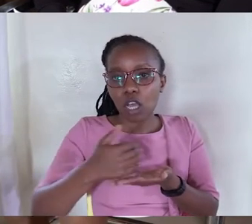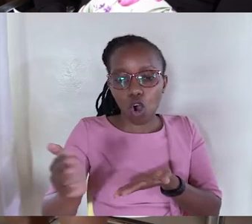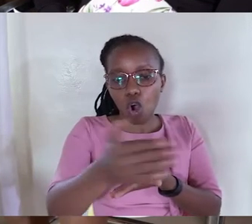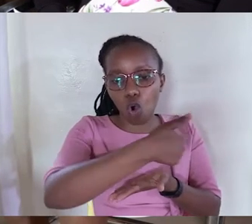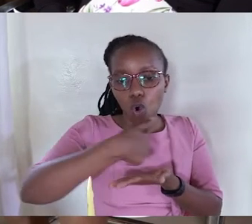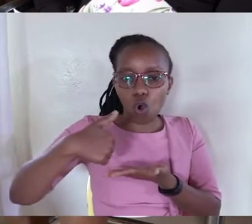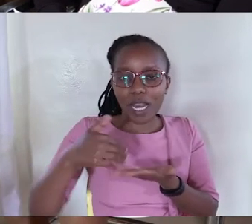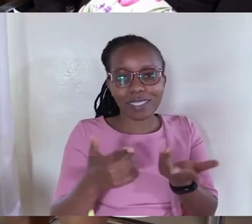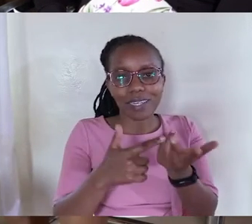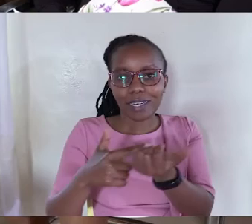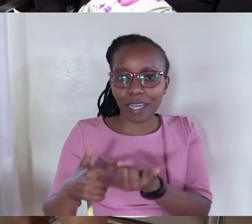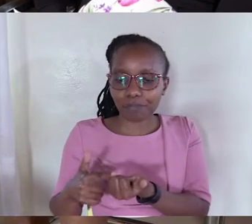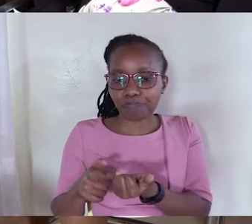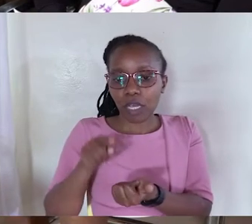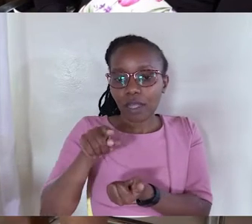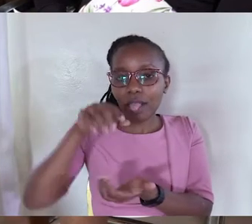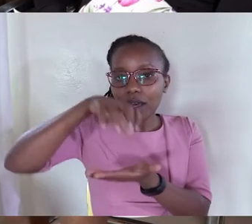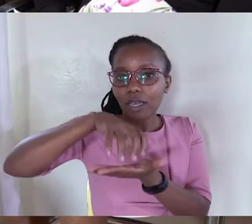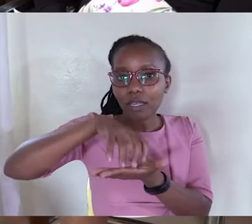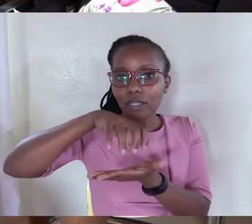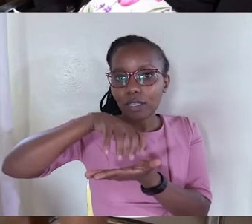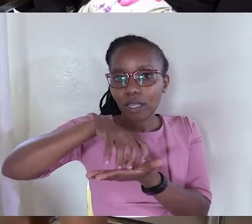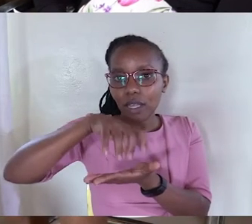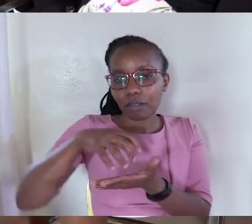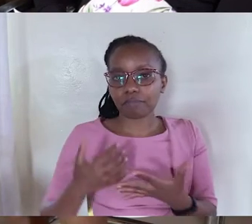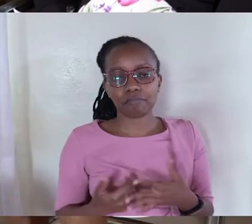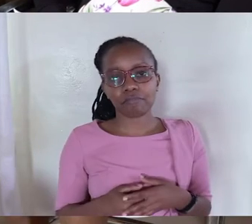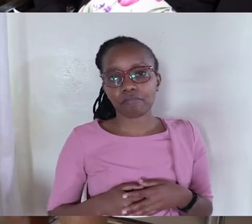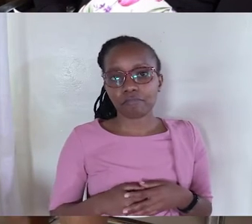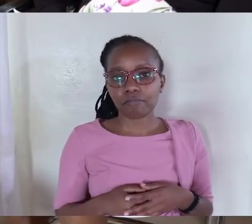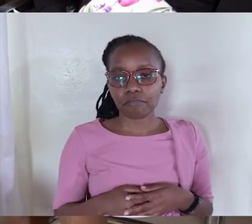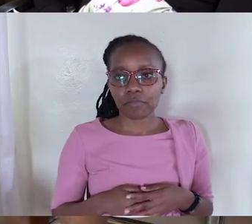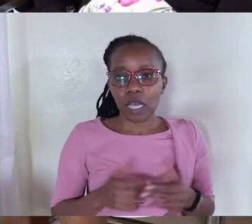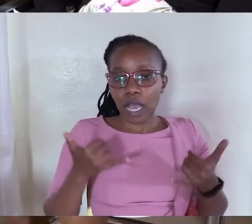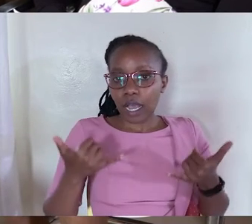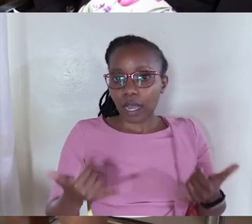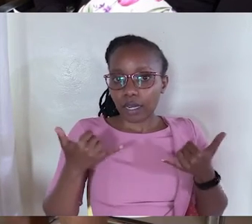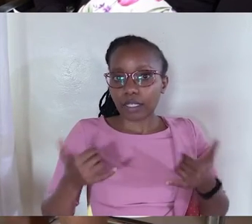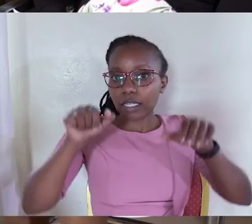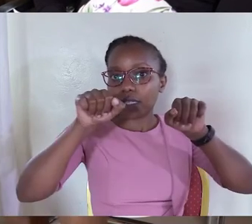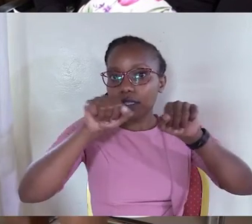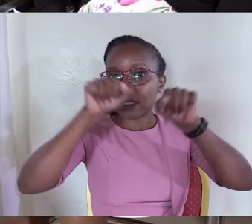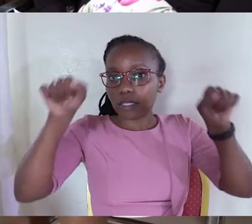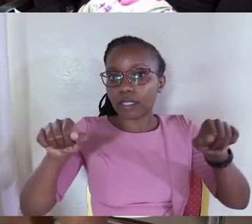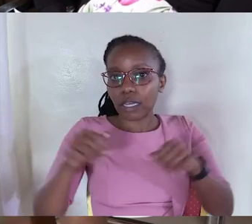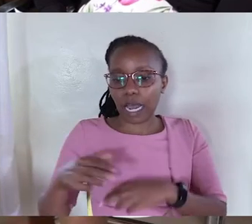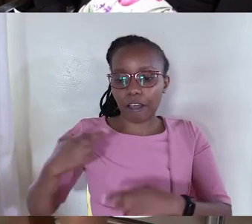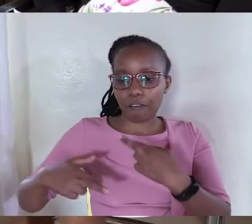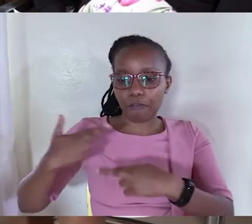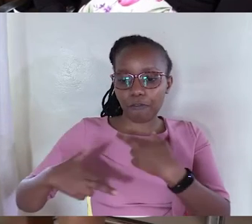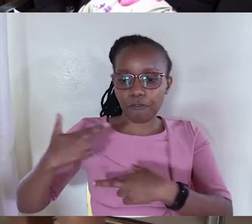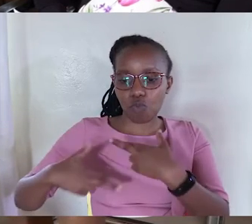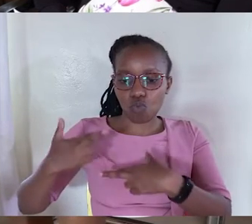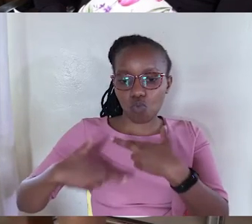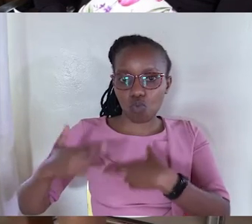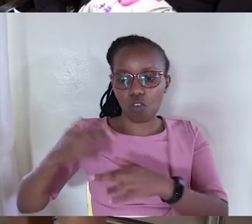to collect data of these cases across board. Currently, the system is being reviewed, is yet to